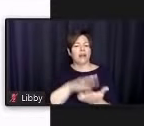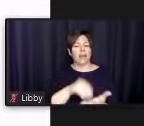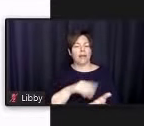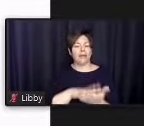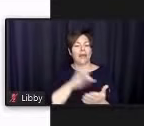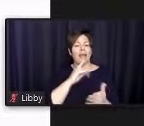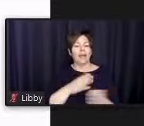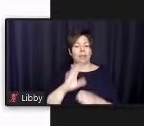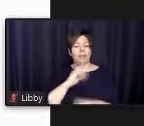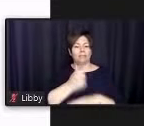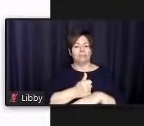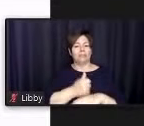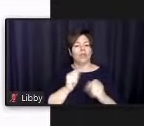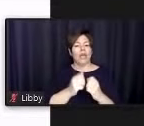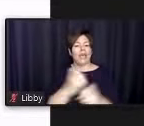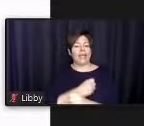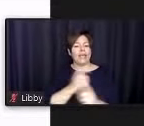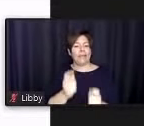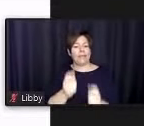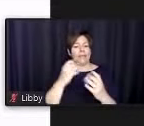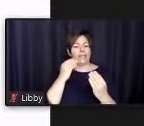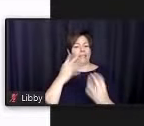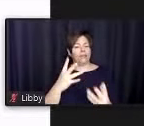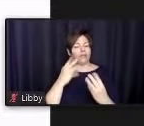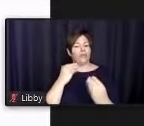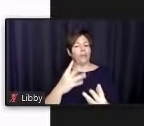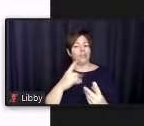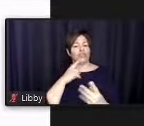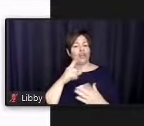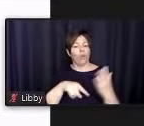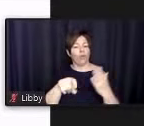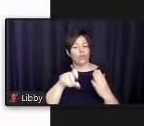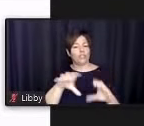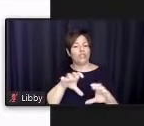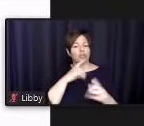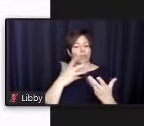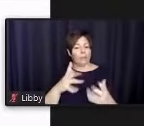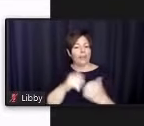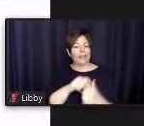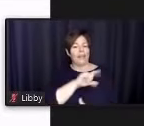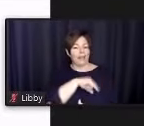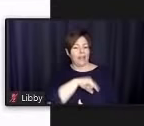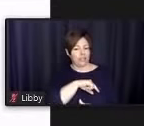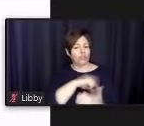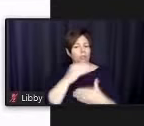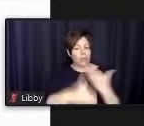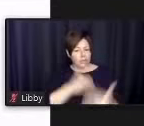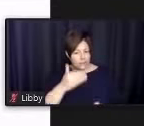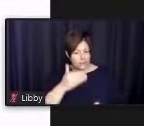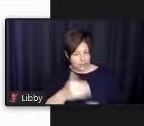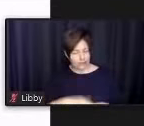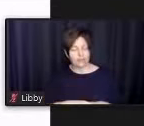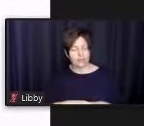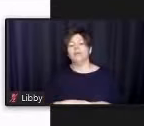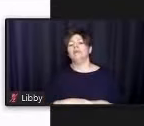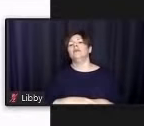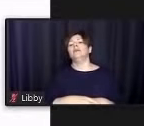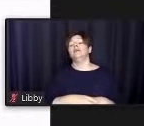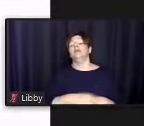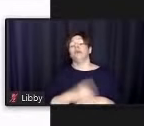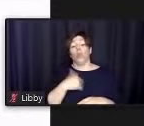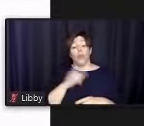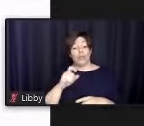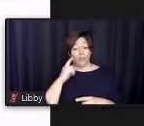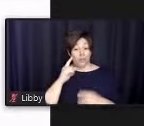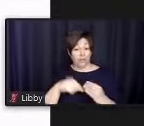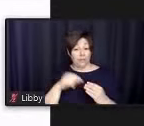place for obtaining the needed information and what you need to do to complete the eligibility process. What we need to think about as a